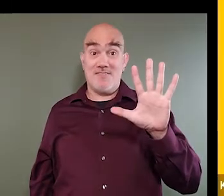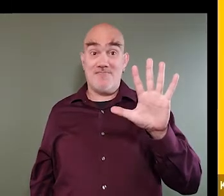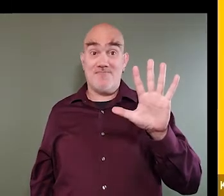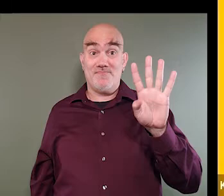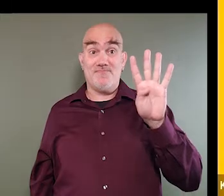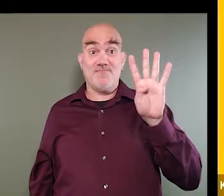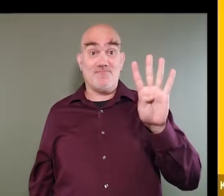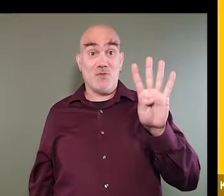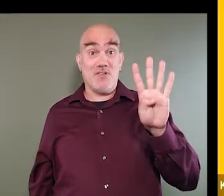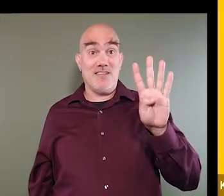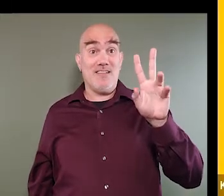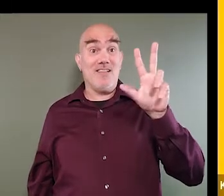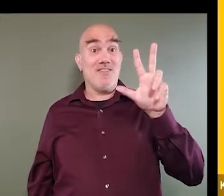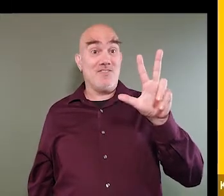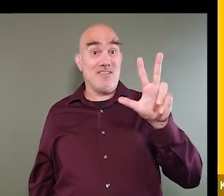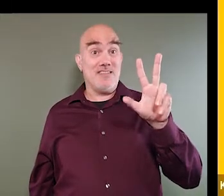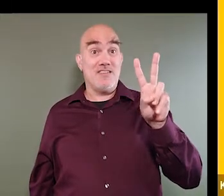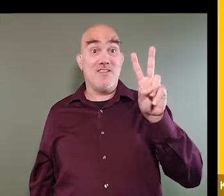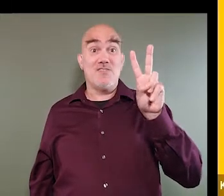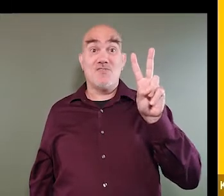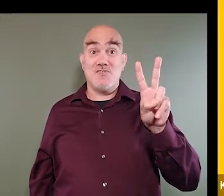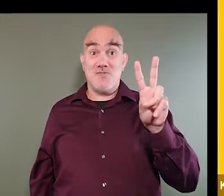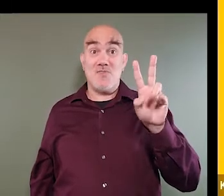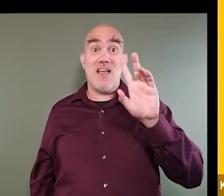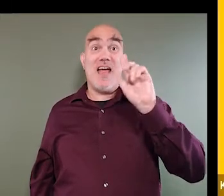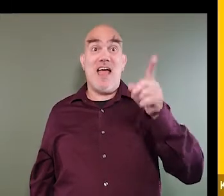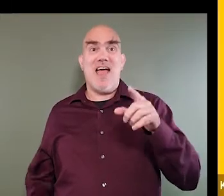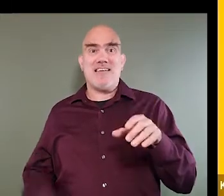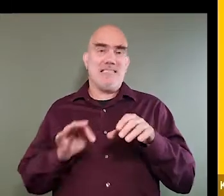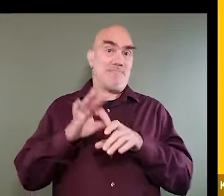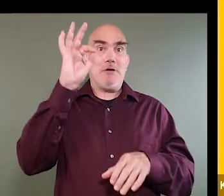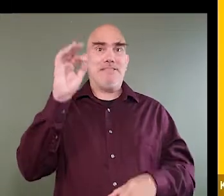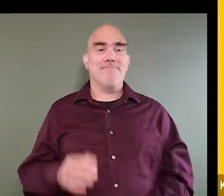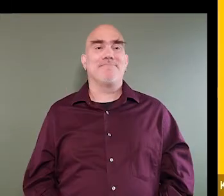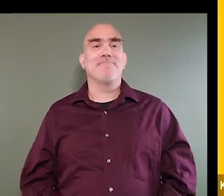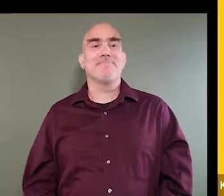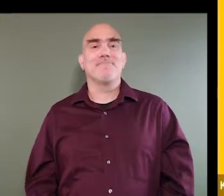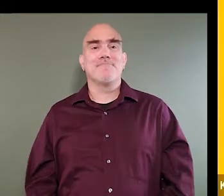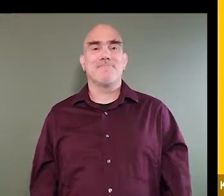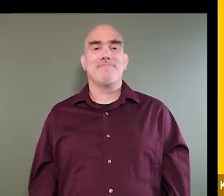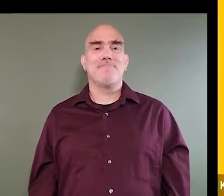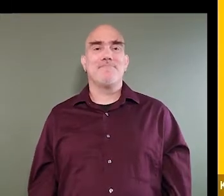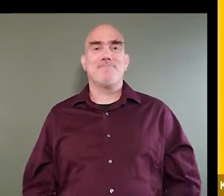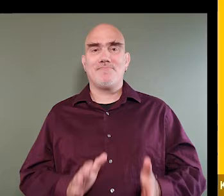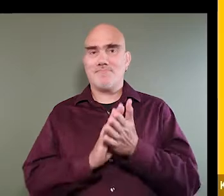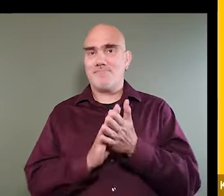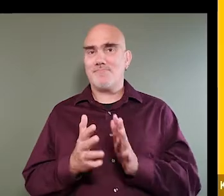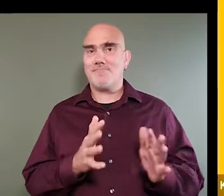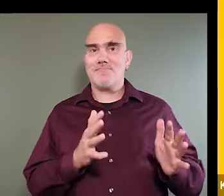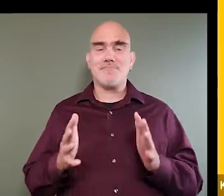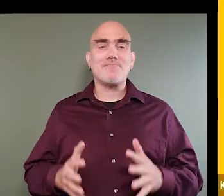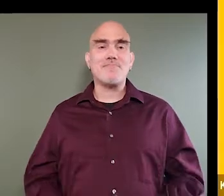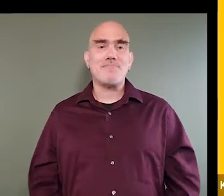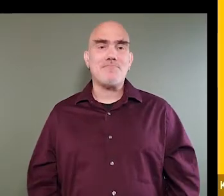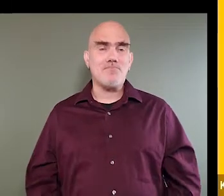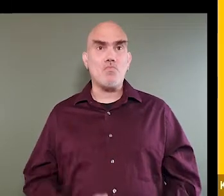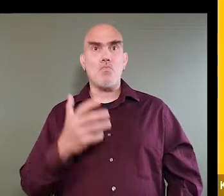4, 3, 2, and spirit.